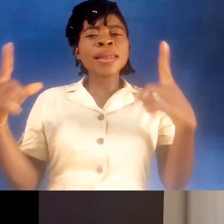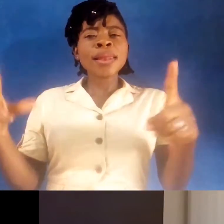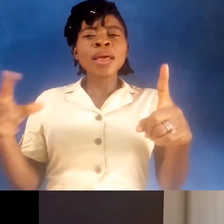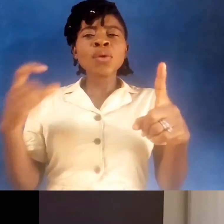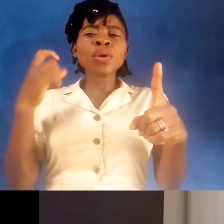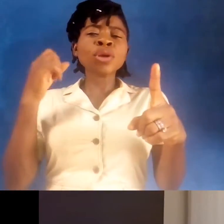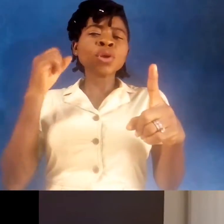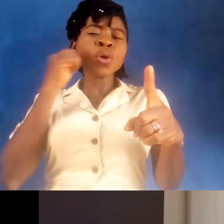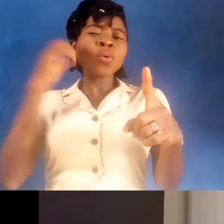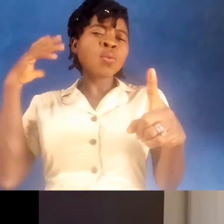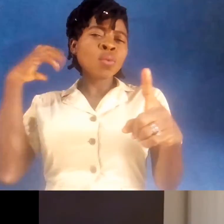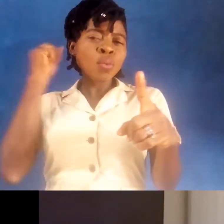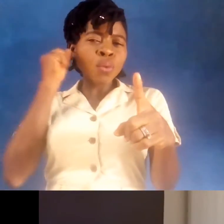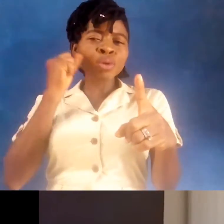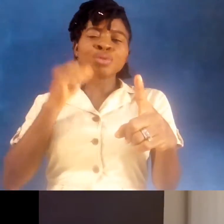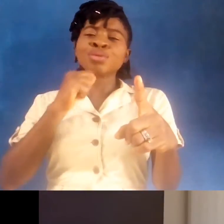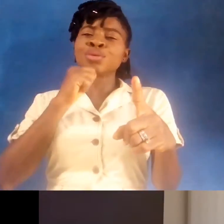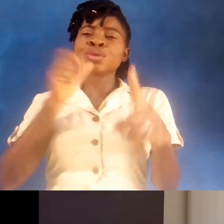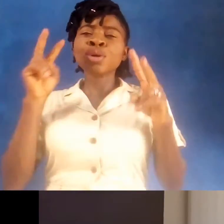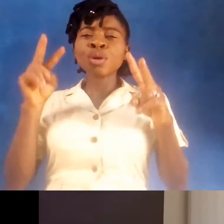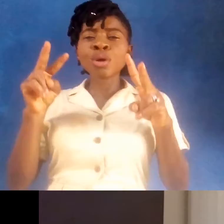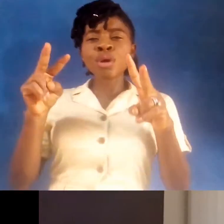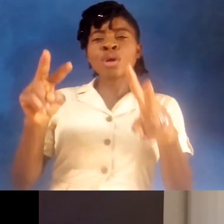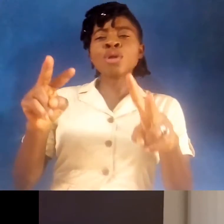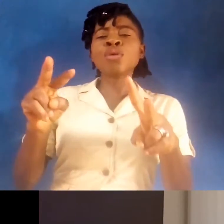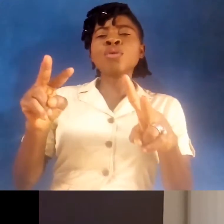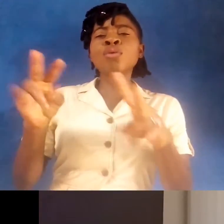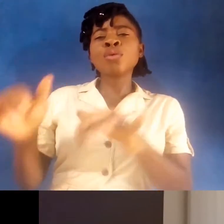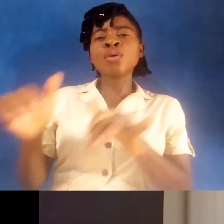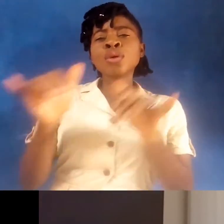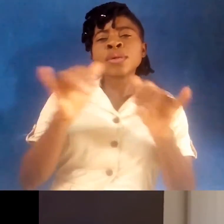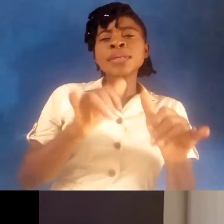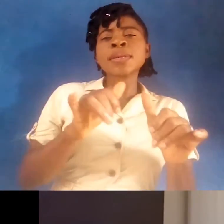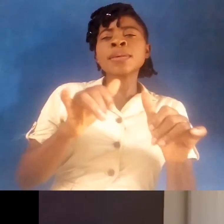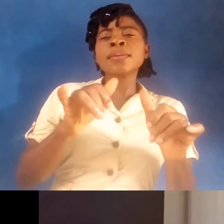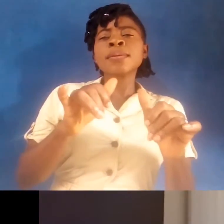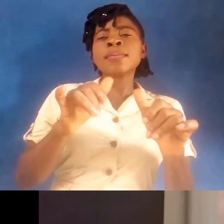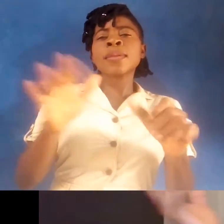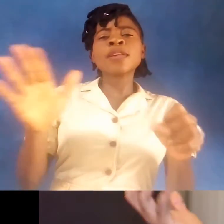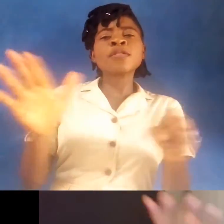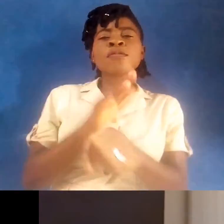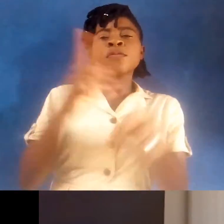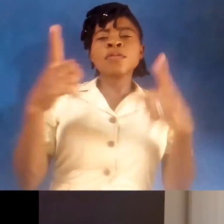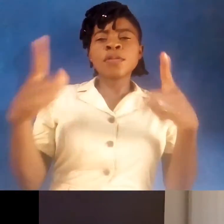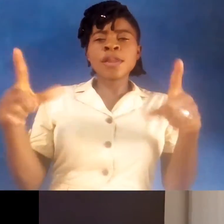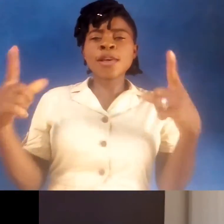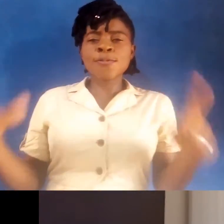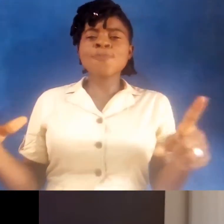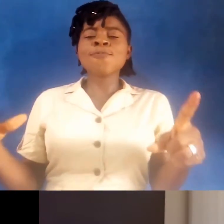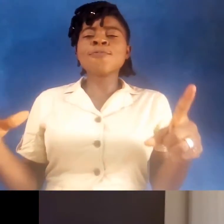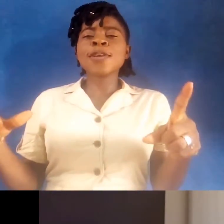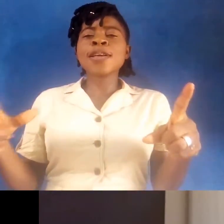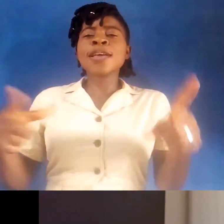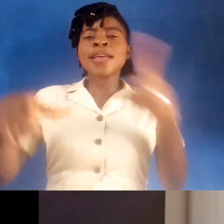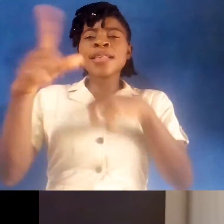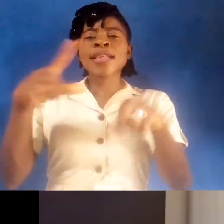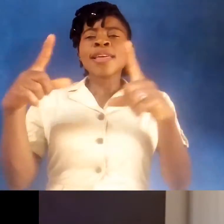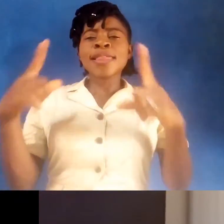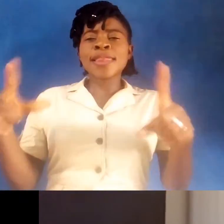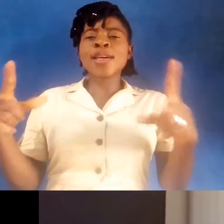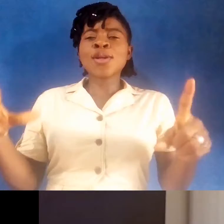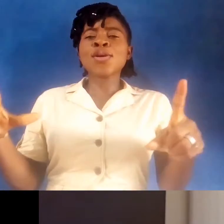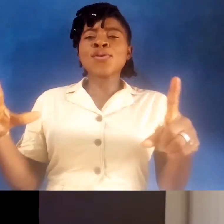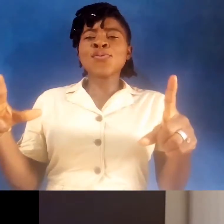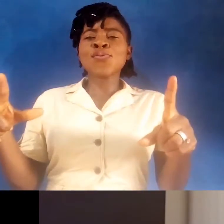language, sign language was being referred to as gestures. In the beginning of our discussion in the series